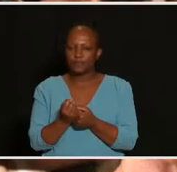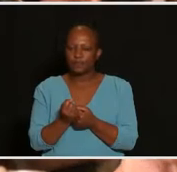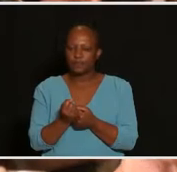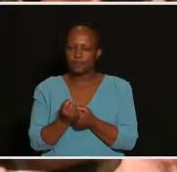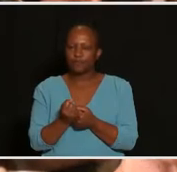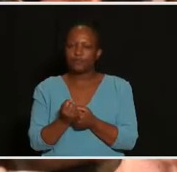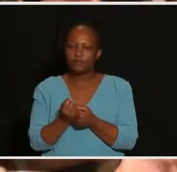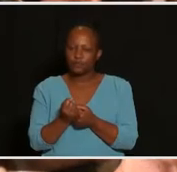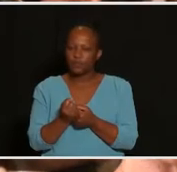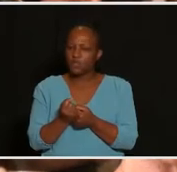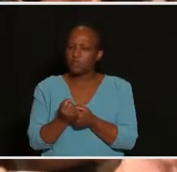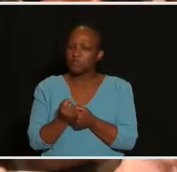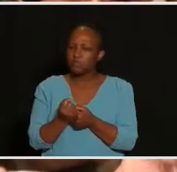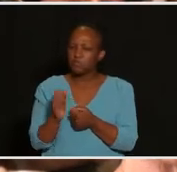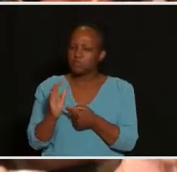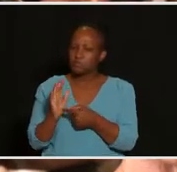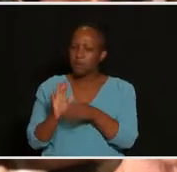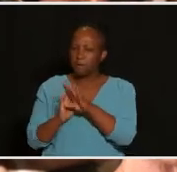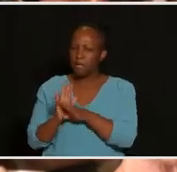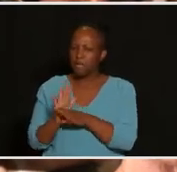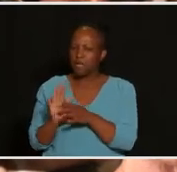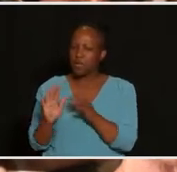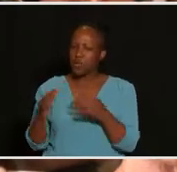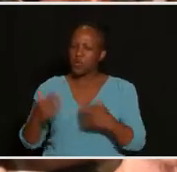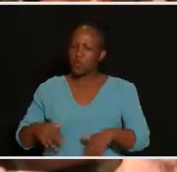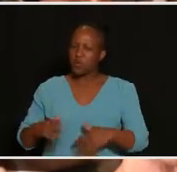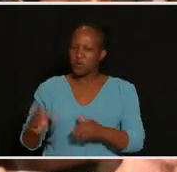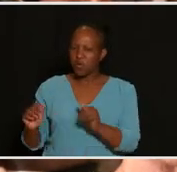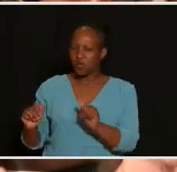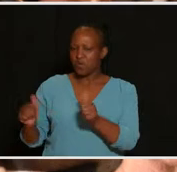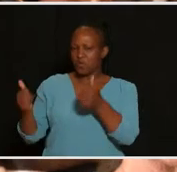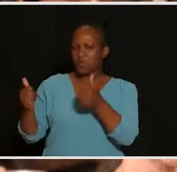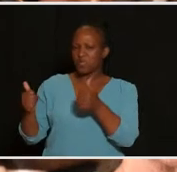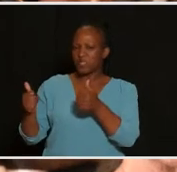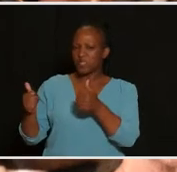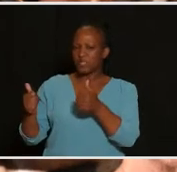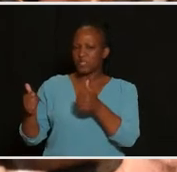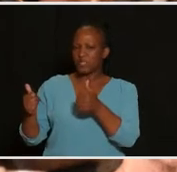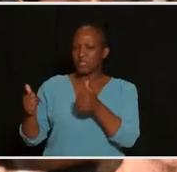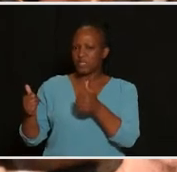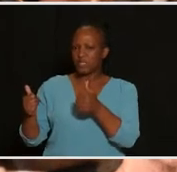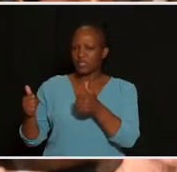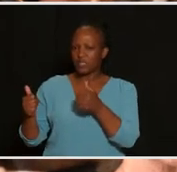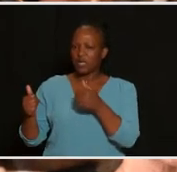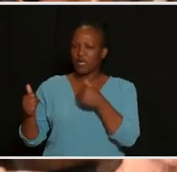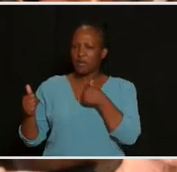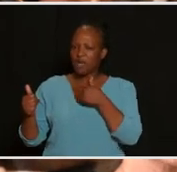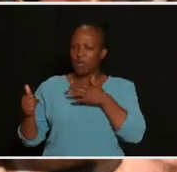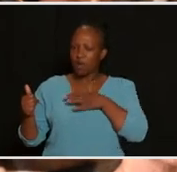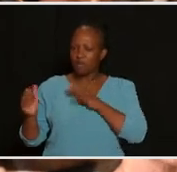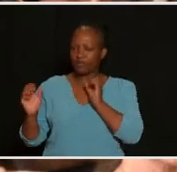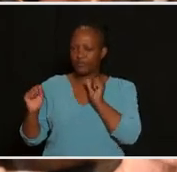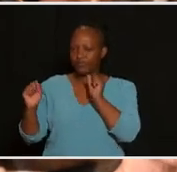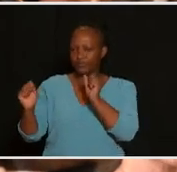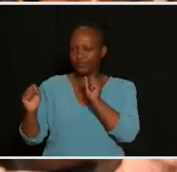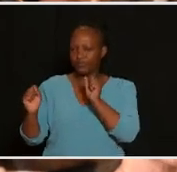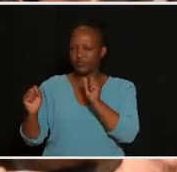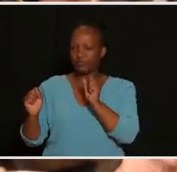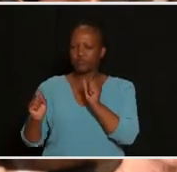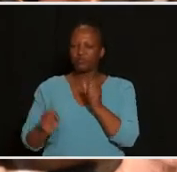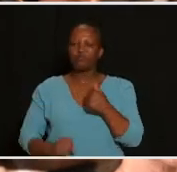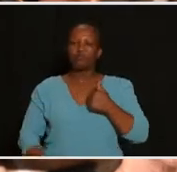is a very good bill I will make a submission on the bill uh